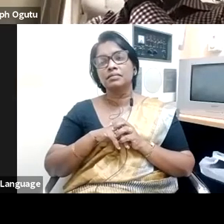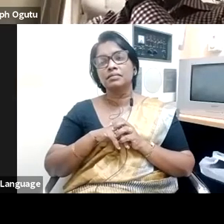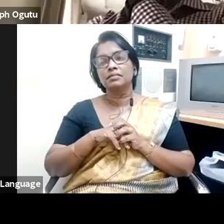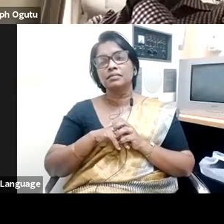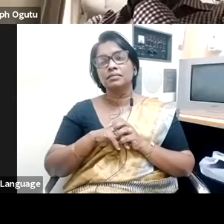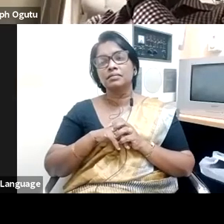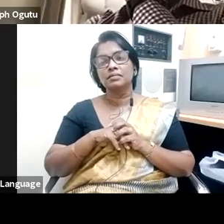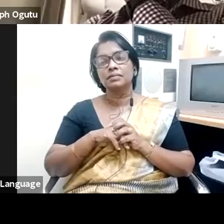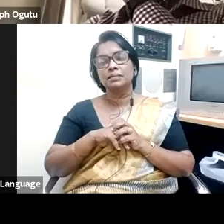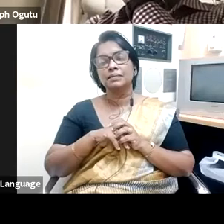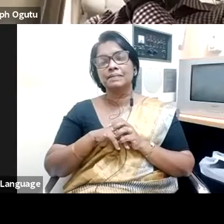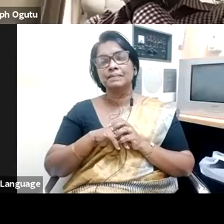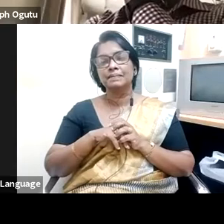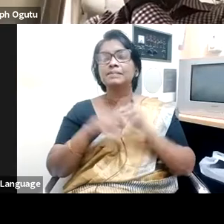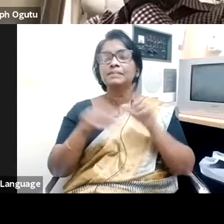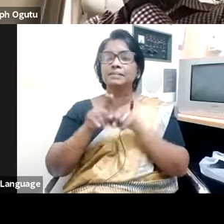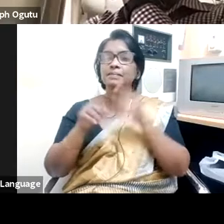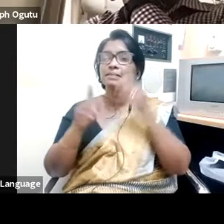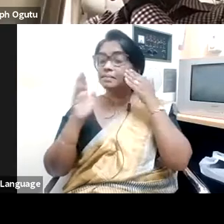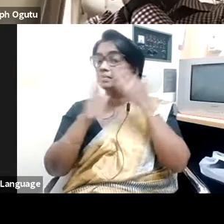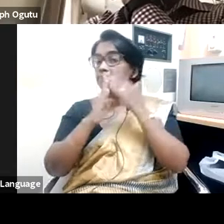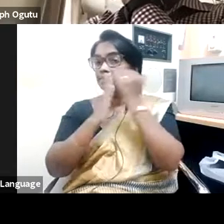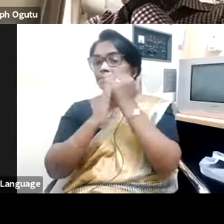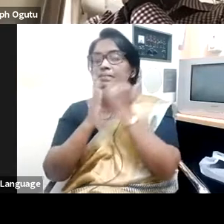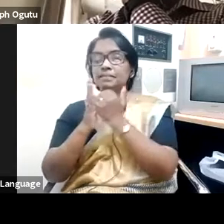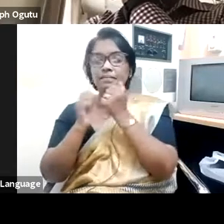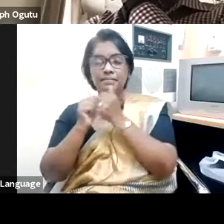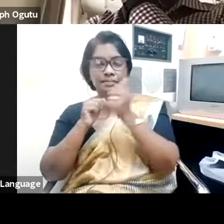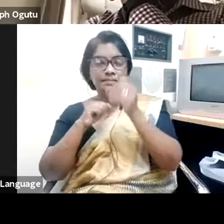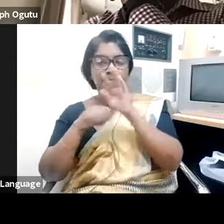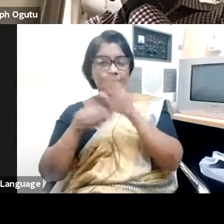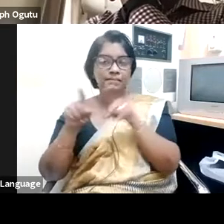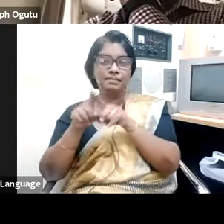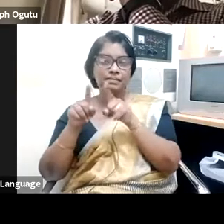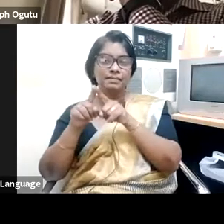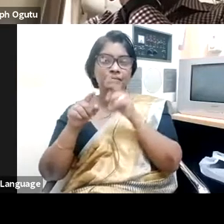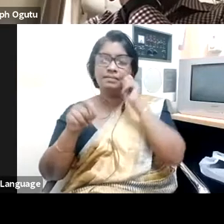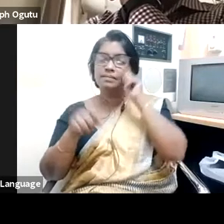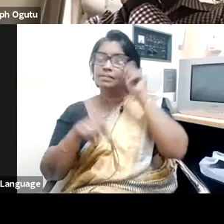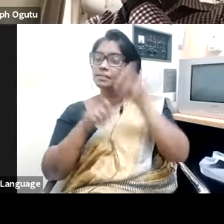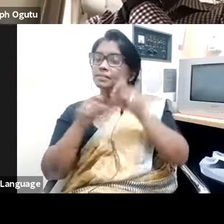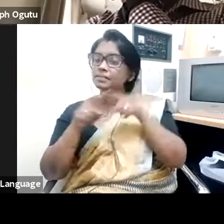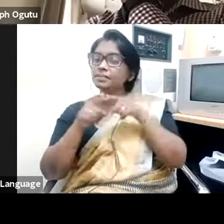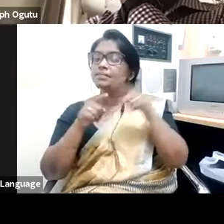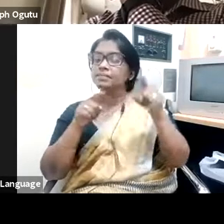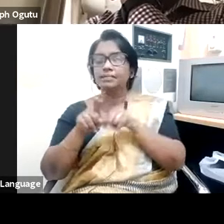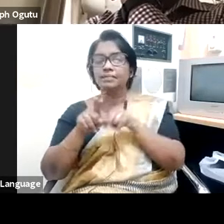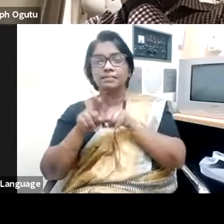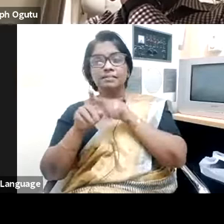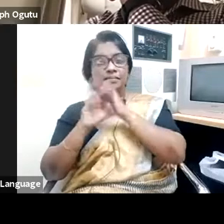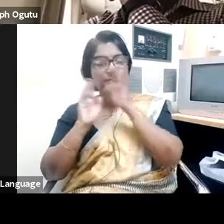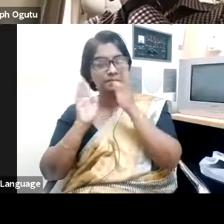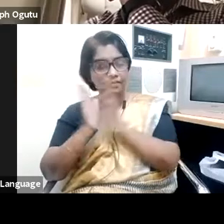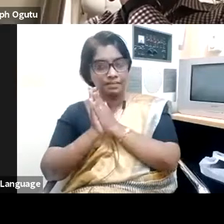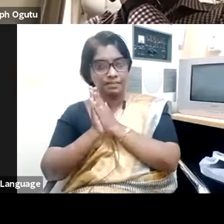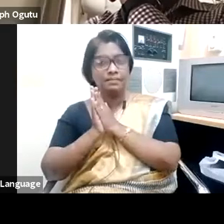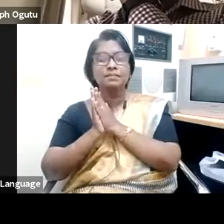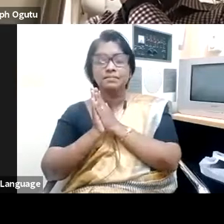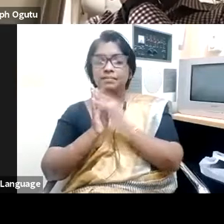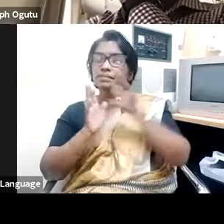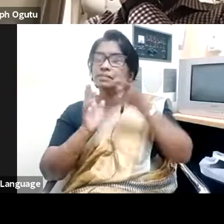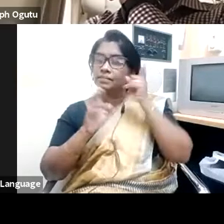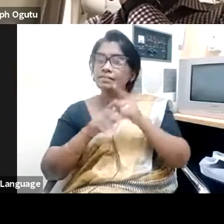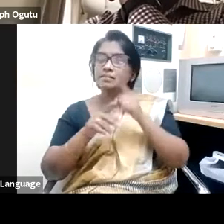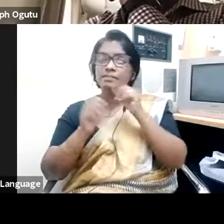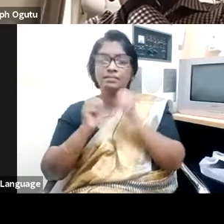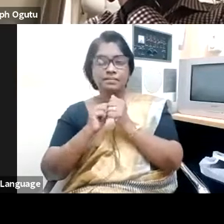on the long term. So because of that, I think it is something that is mandatory, it is an imperative, it is something that